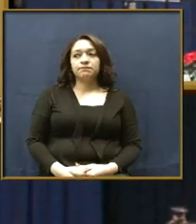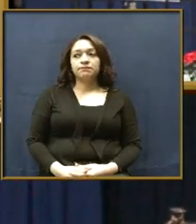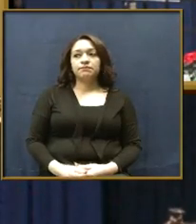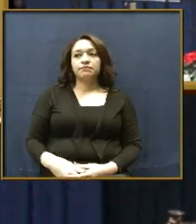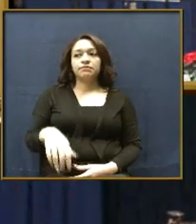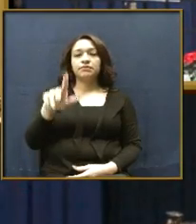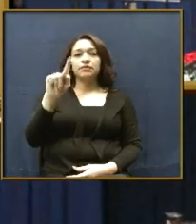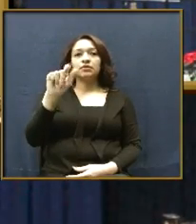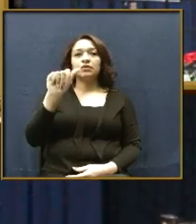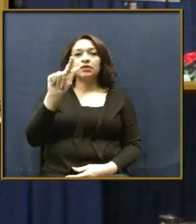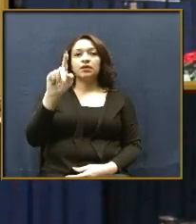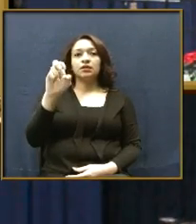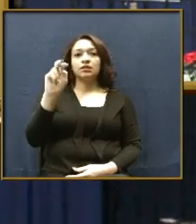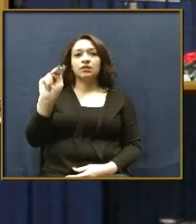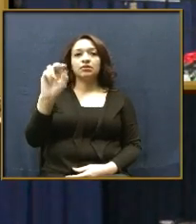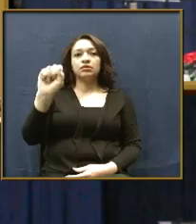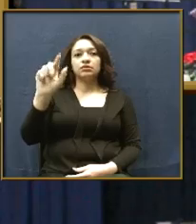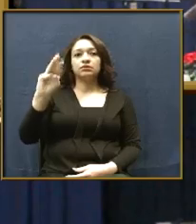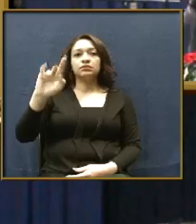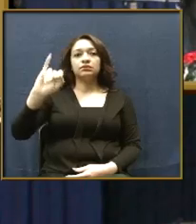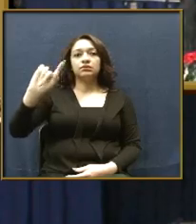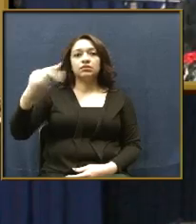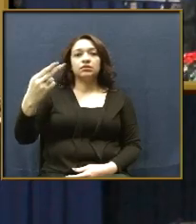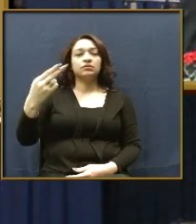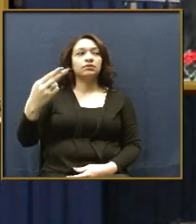Talon Smith.